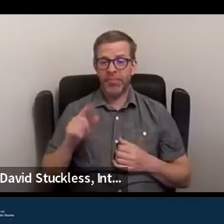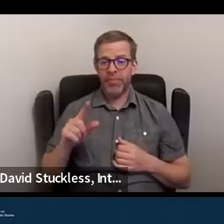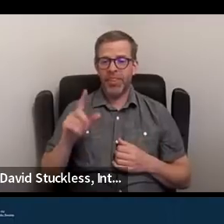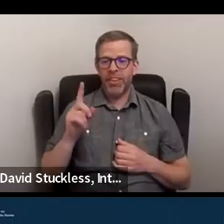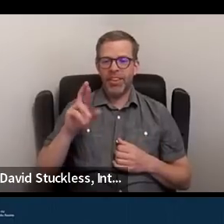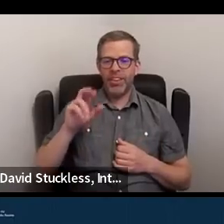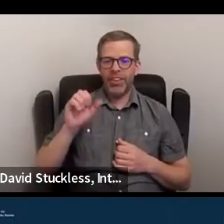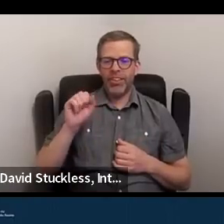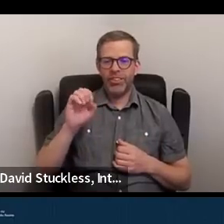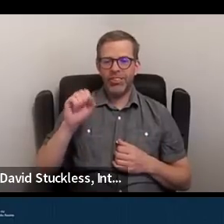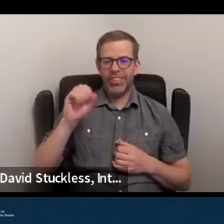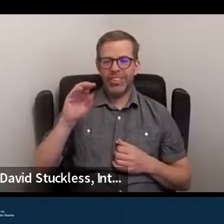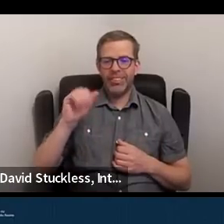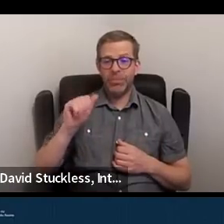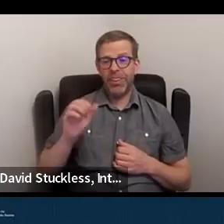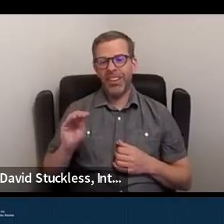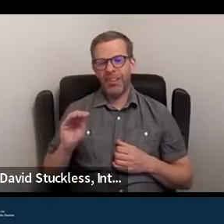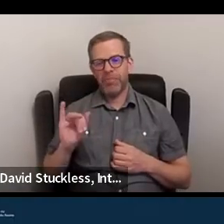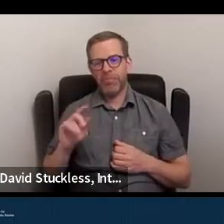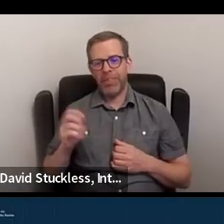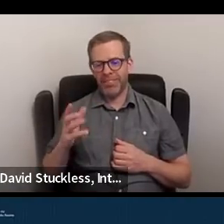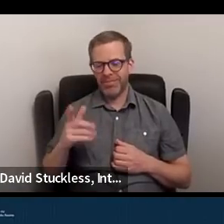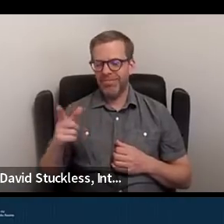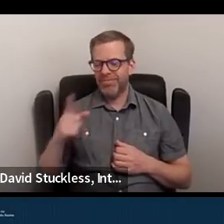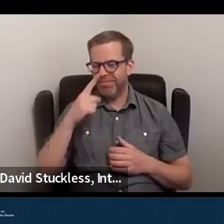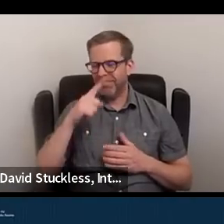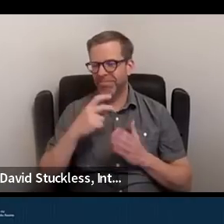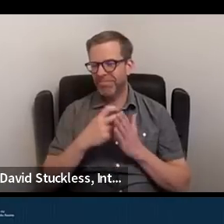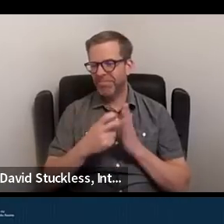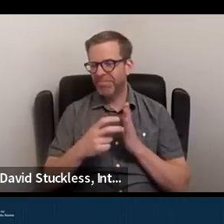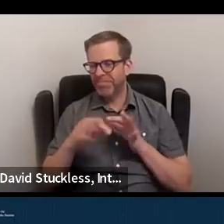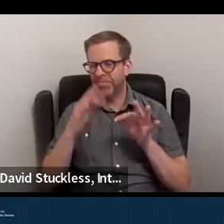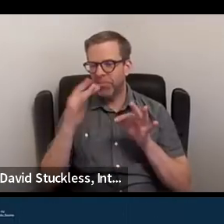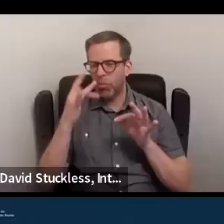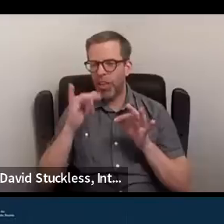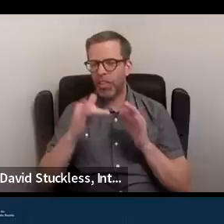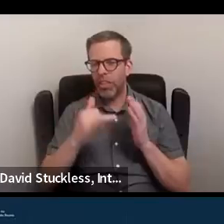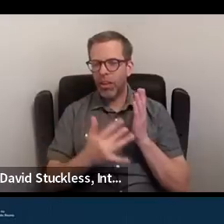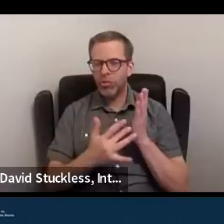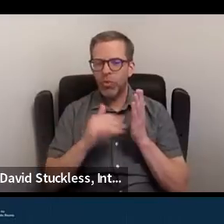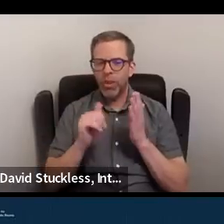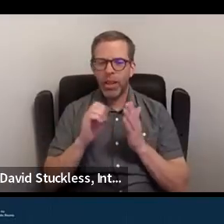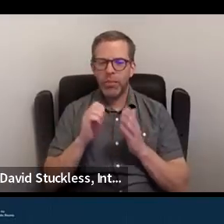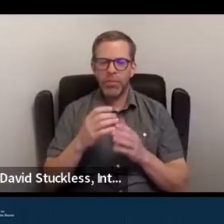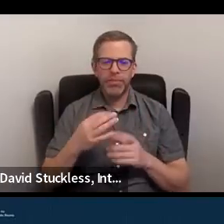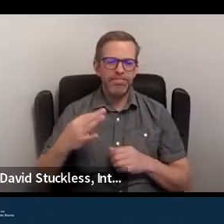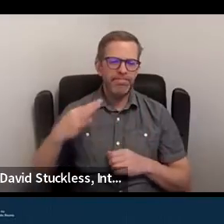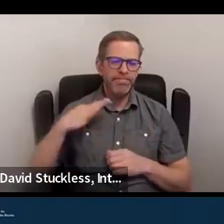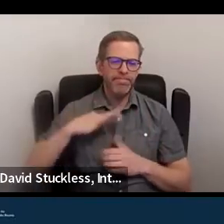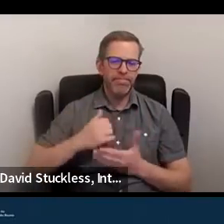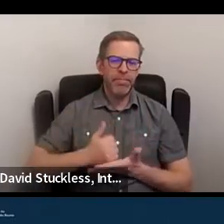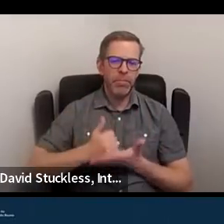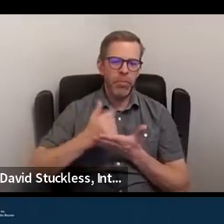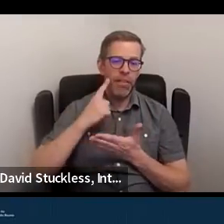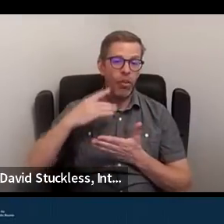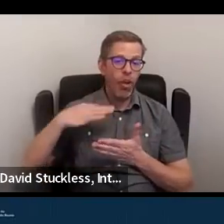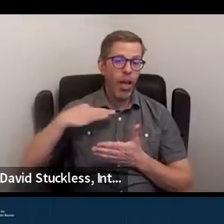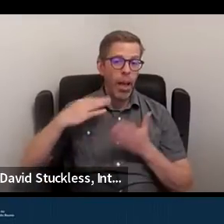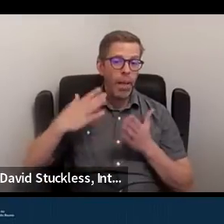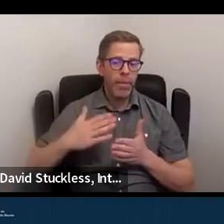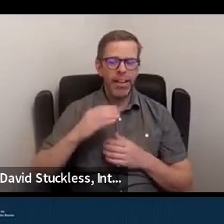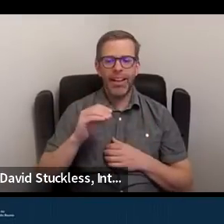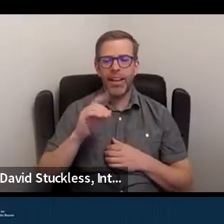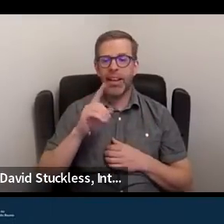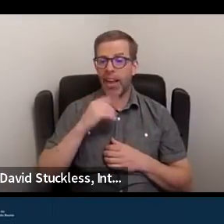Sesma, Mike, can you dive a little deeper into why these tools can be so helpful for applicants, and if there are